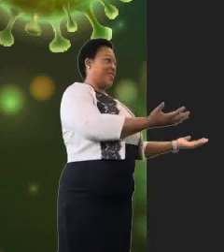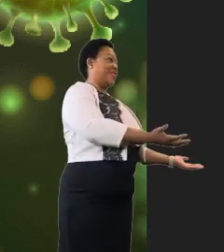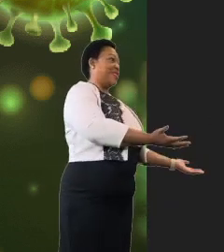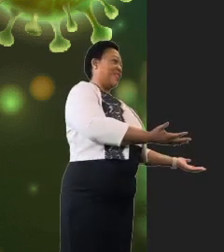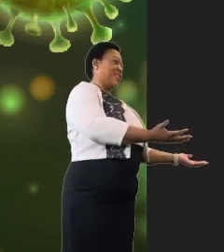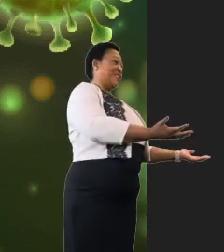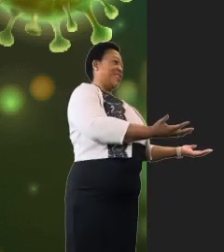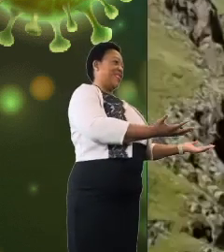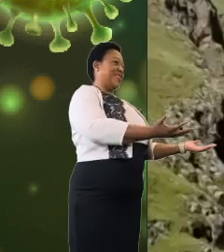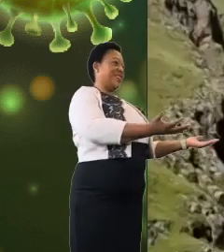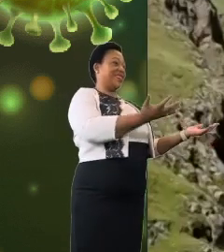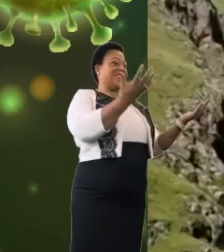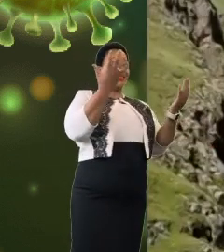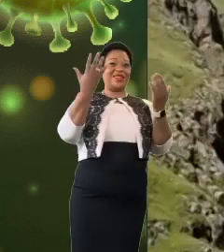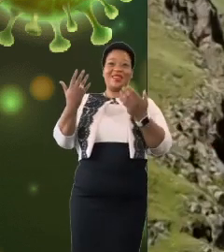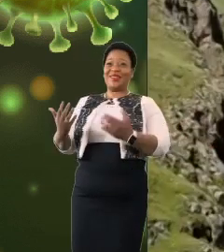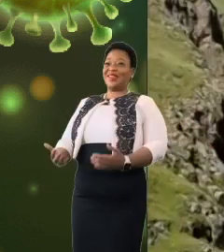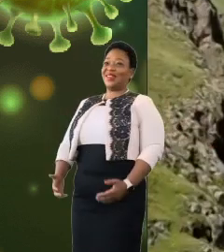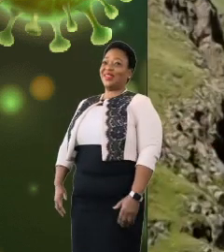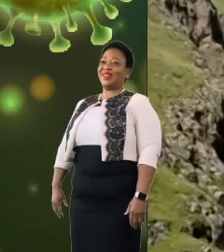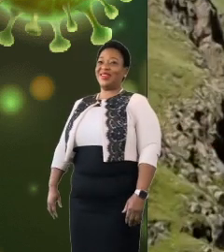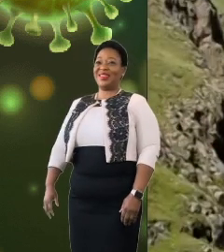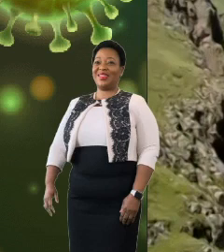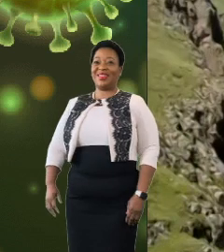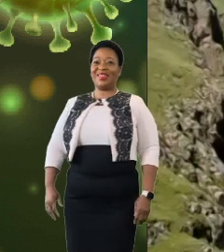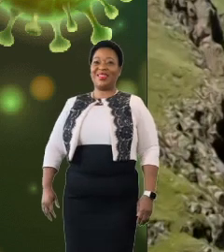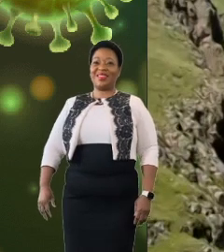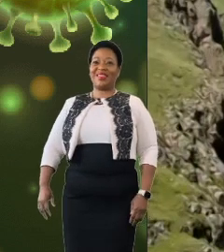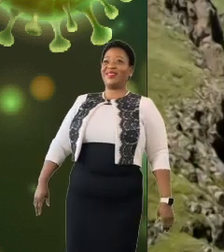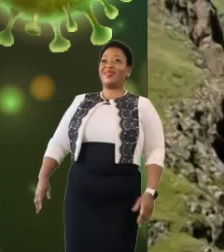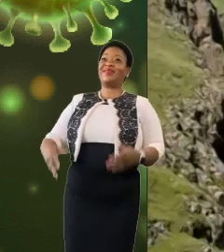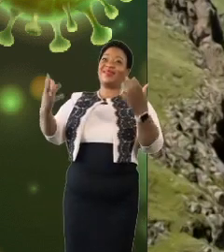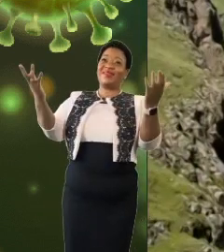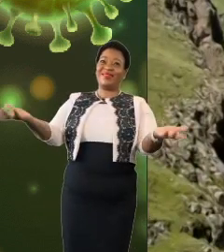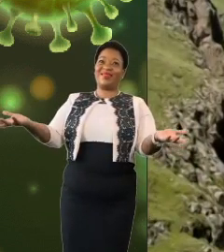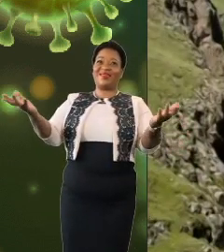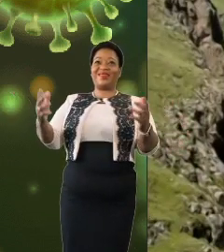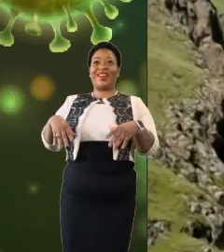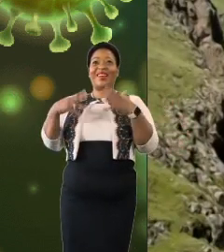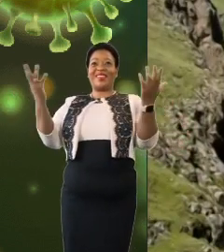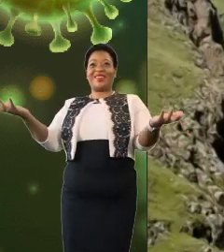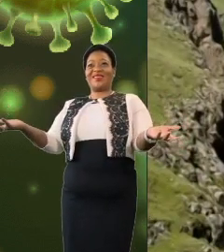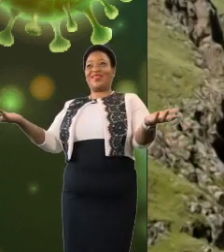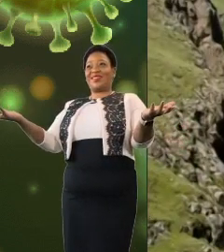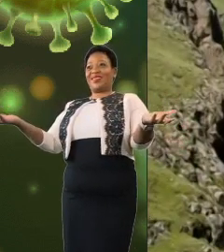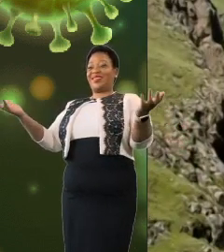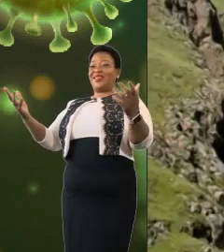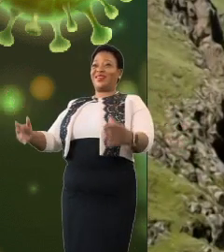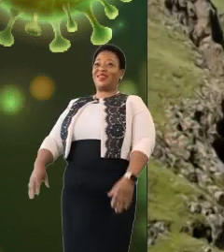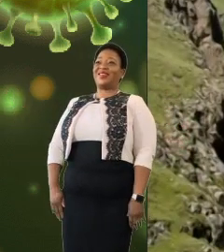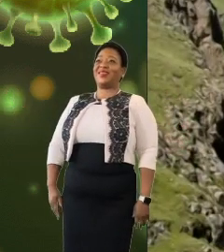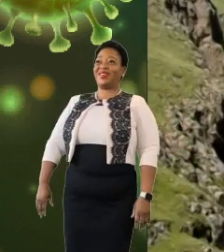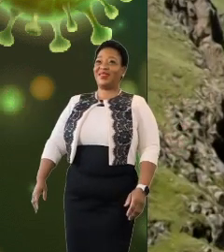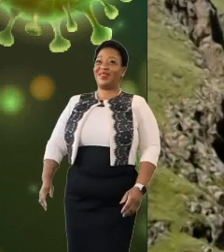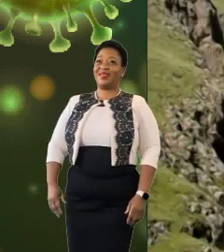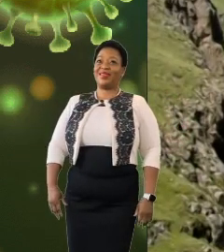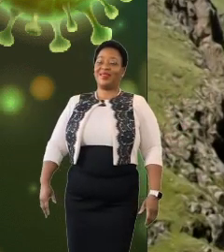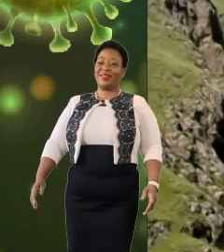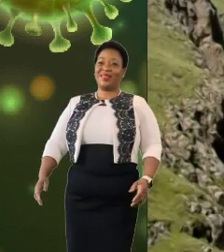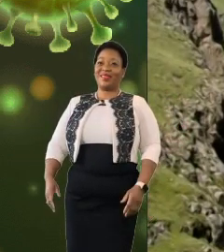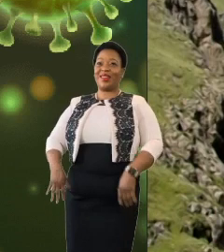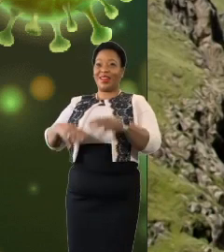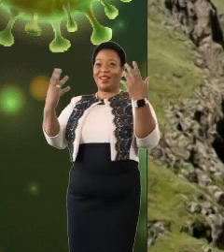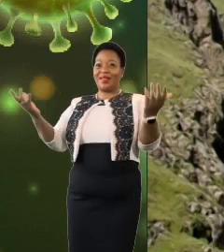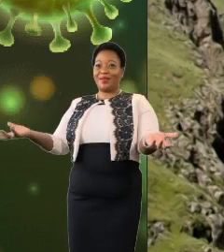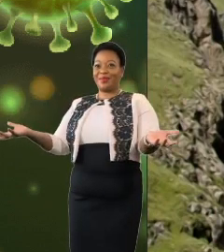Not always you're going to find that the problem is on the authority side. Many times the problem is on the project owner